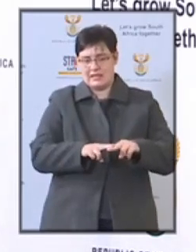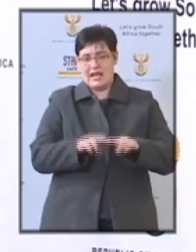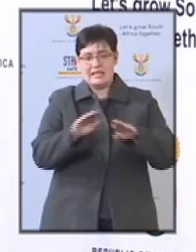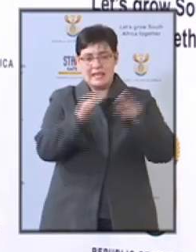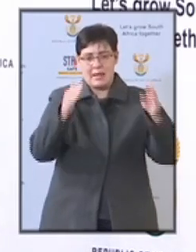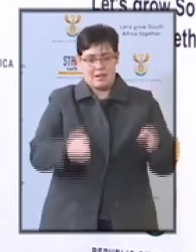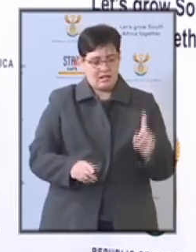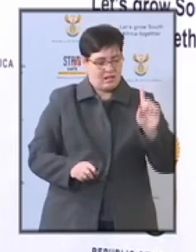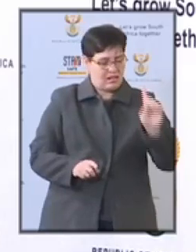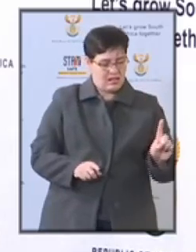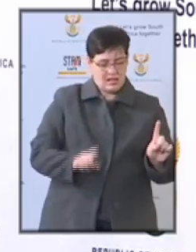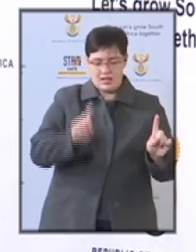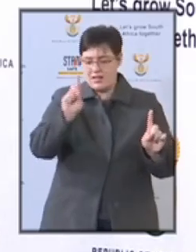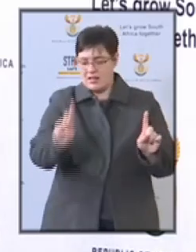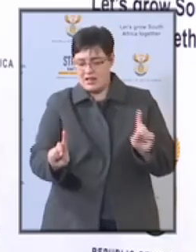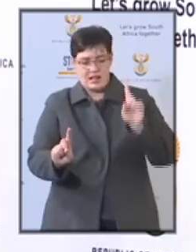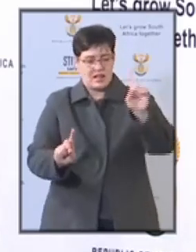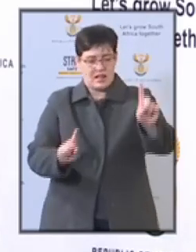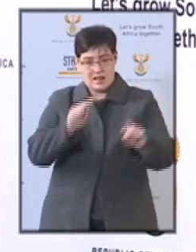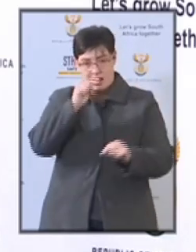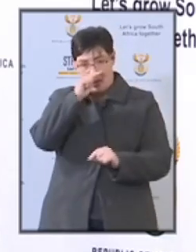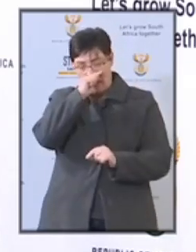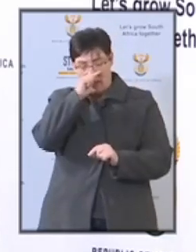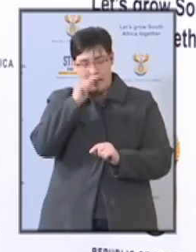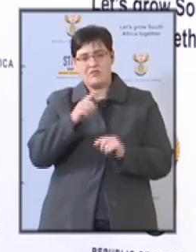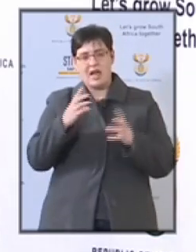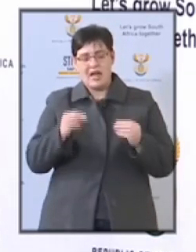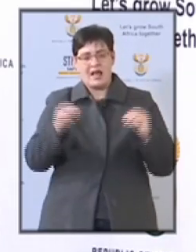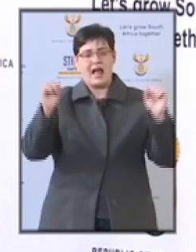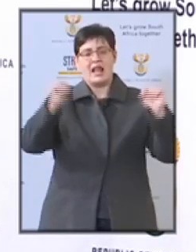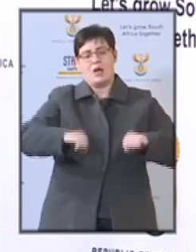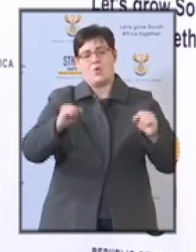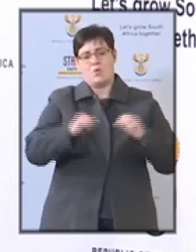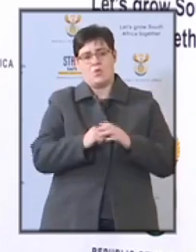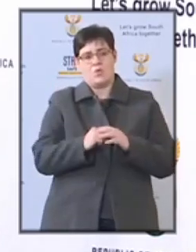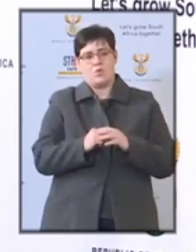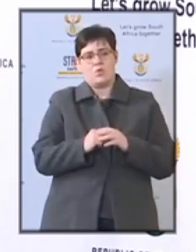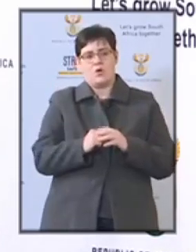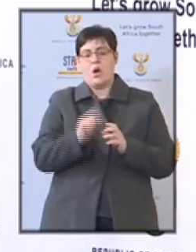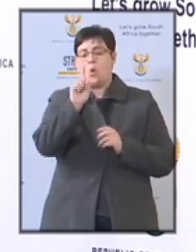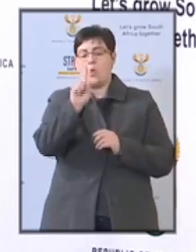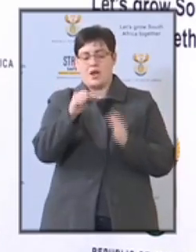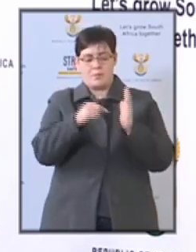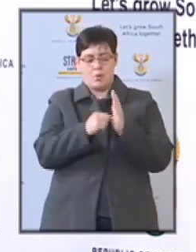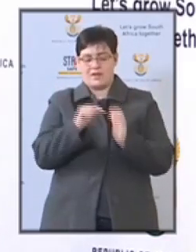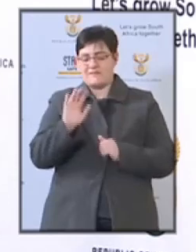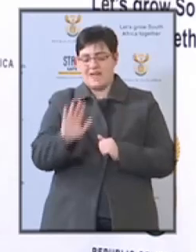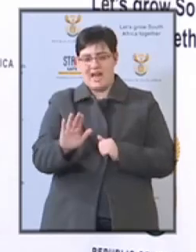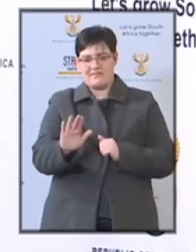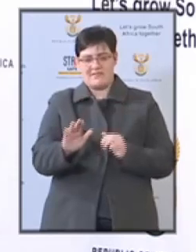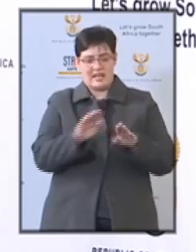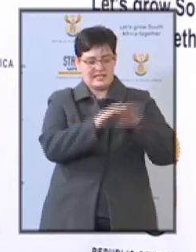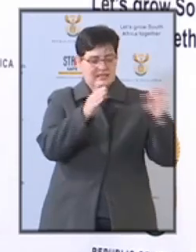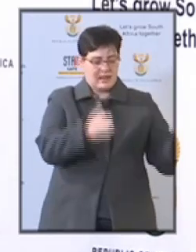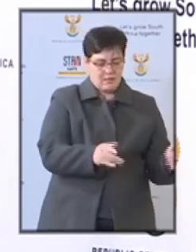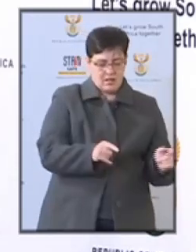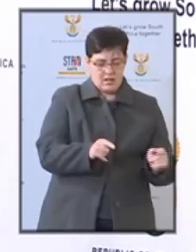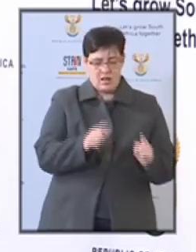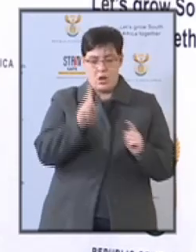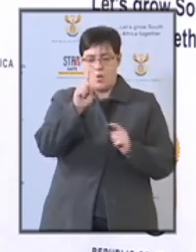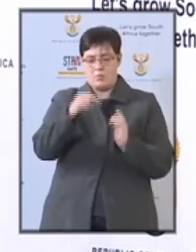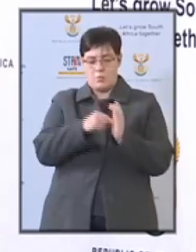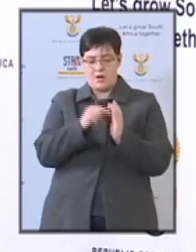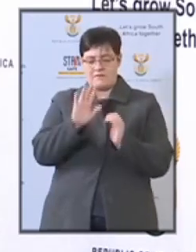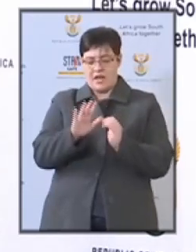tables. So if you put the spacing in terms of allowing that there must be 1.5 between the tables,